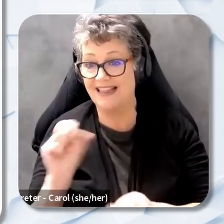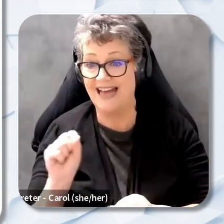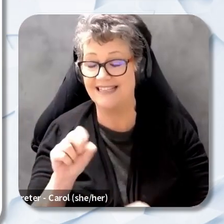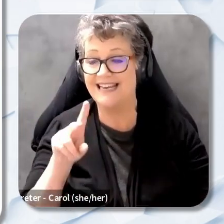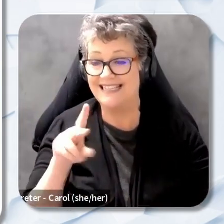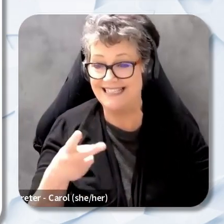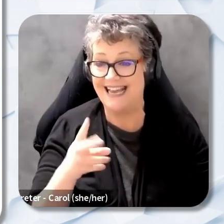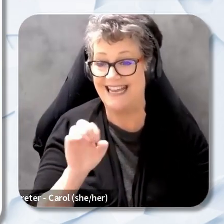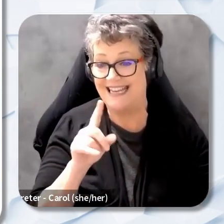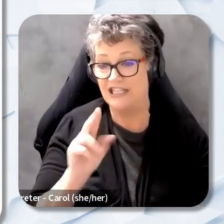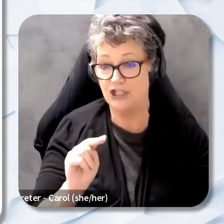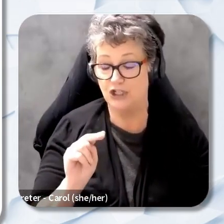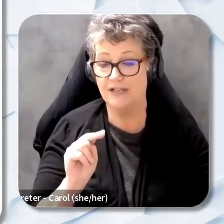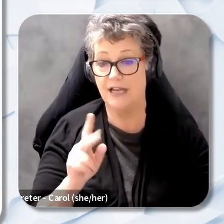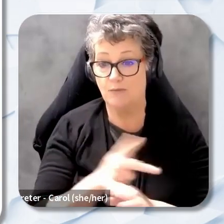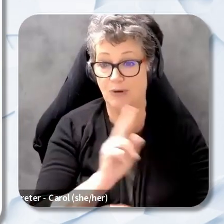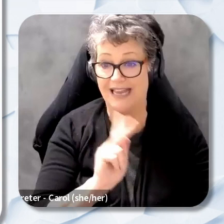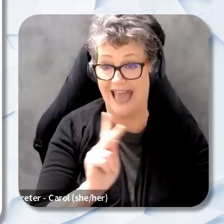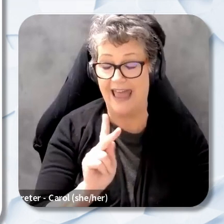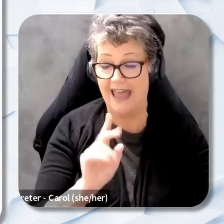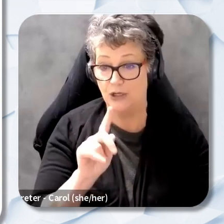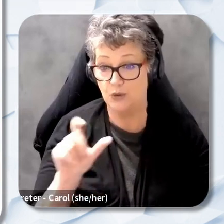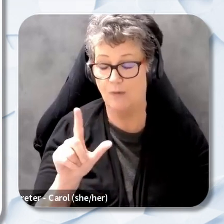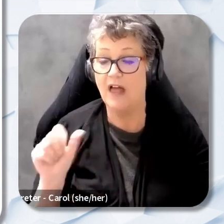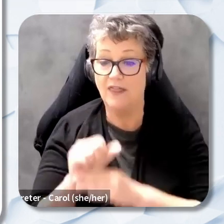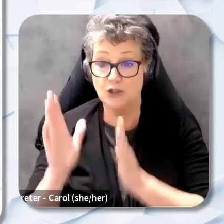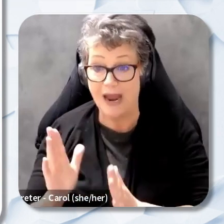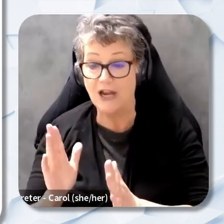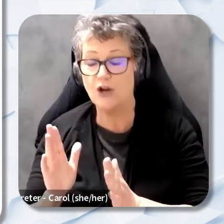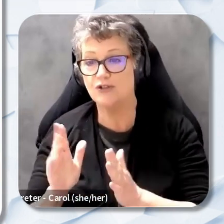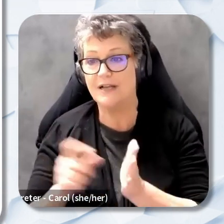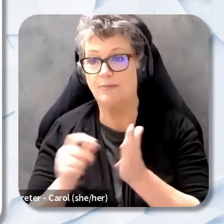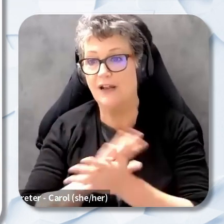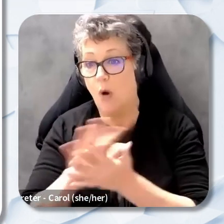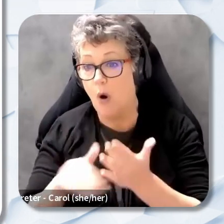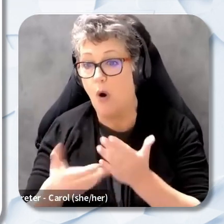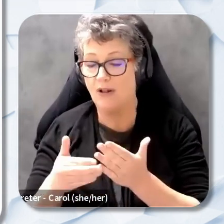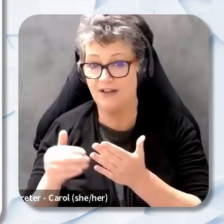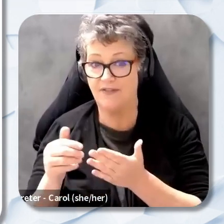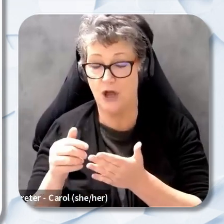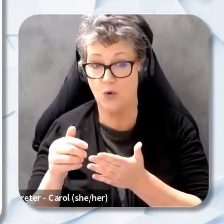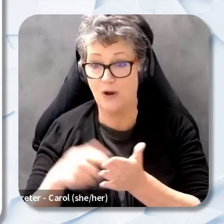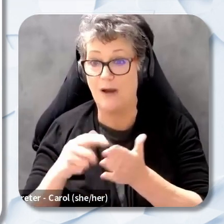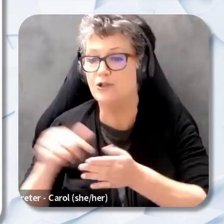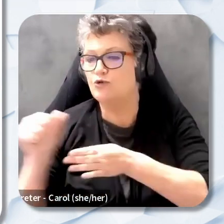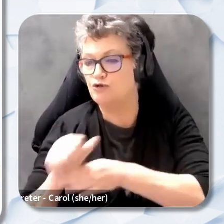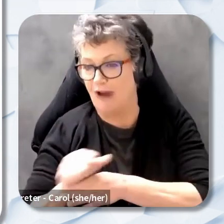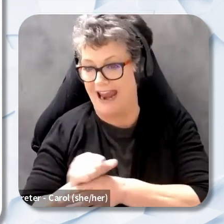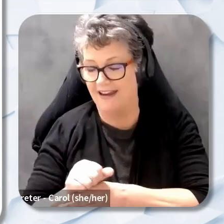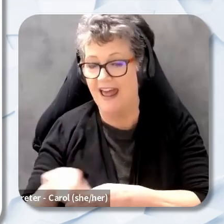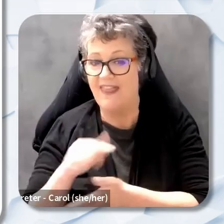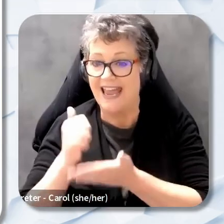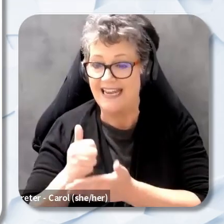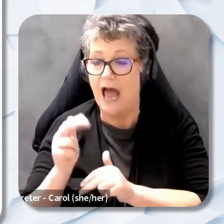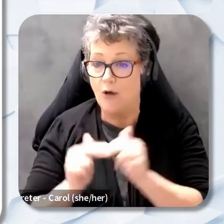tool, while a trainer has completed all the requirements to train. So they will be able to help